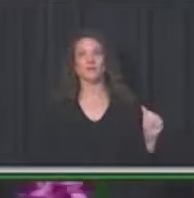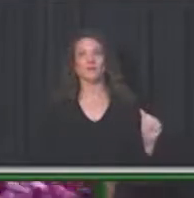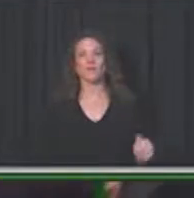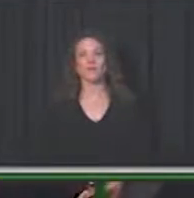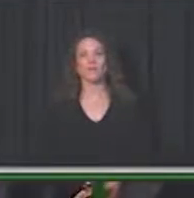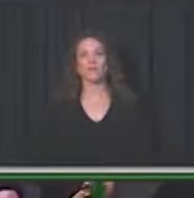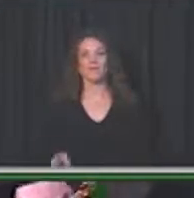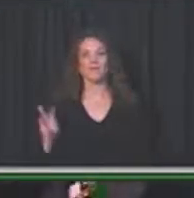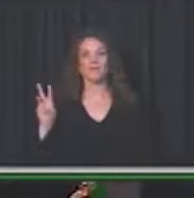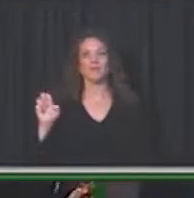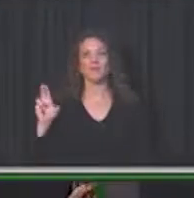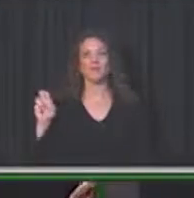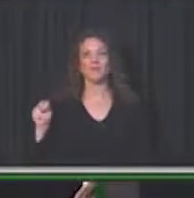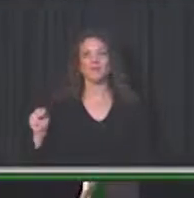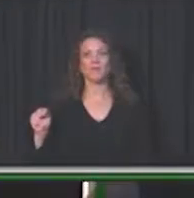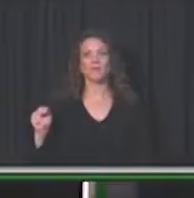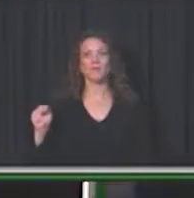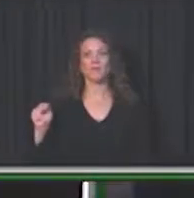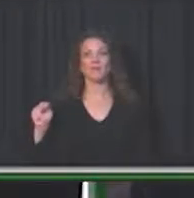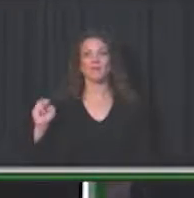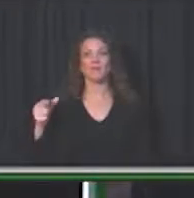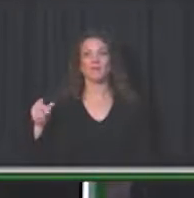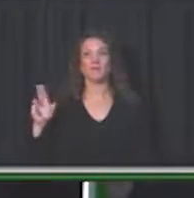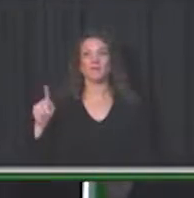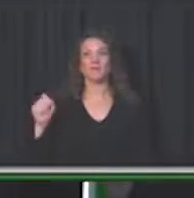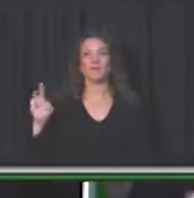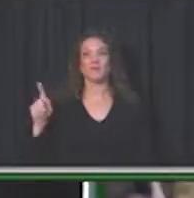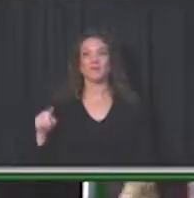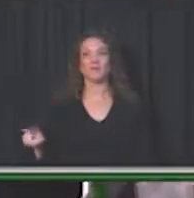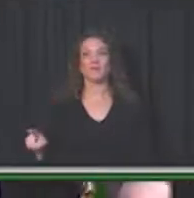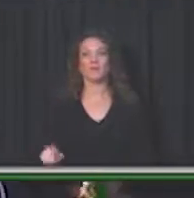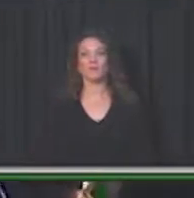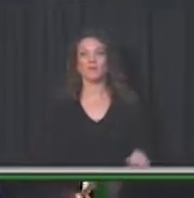Juan Pablo Gutierrez. Tiffany Moore.